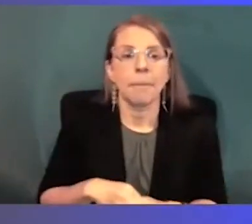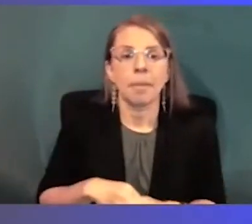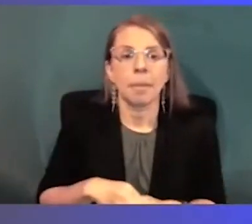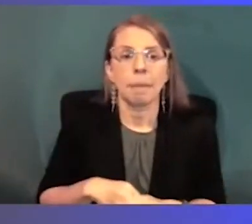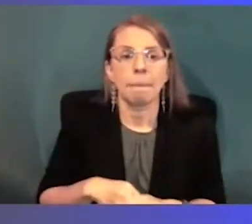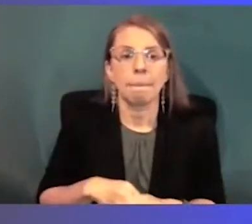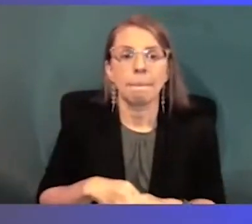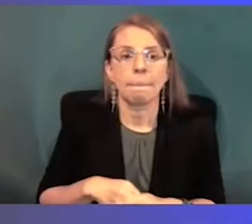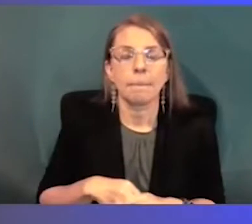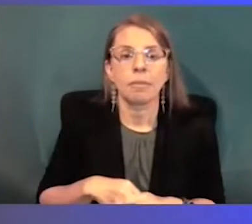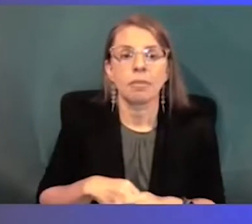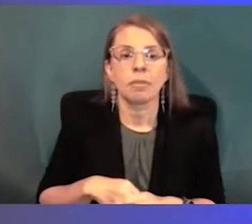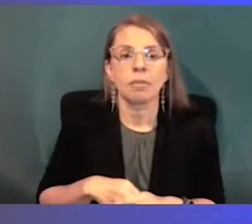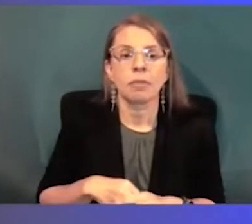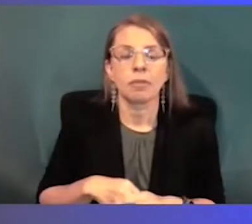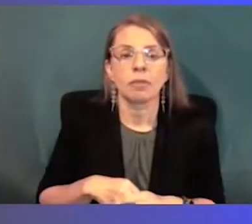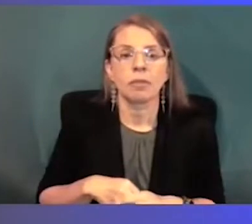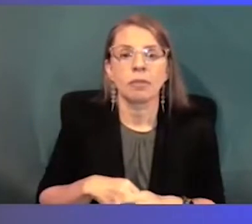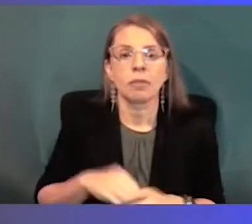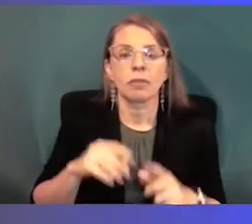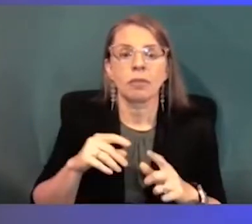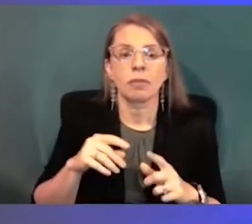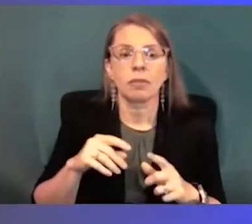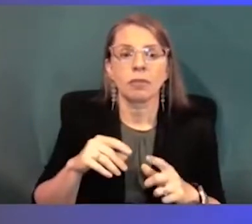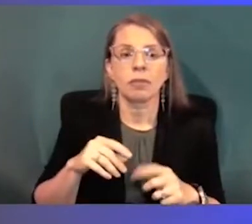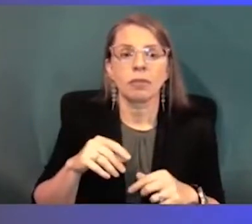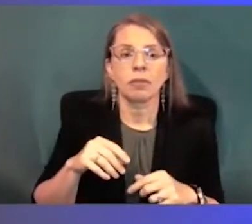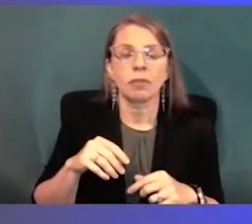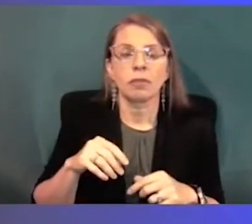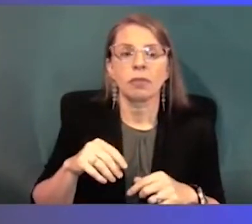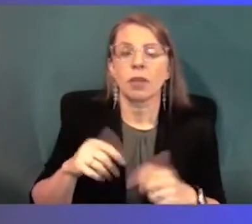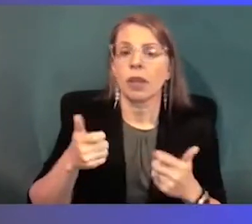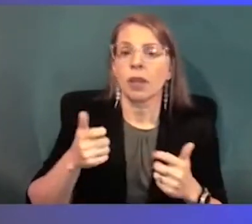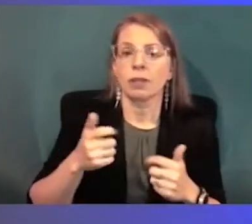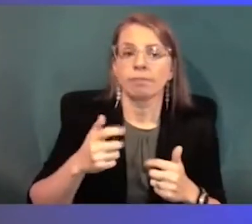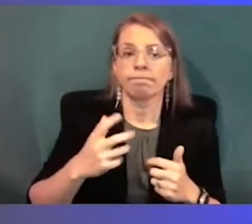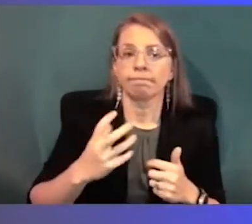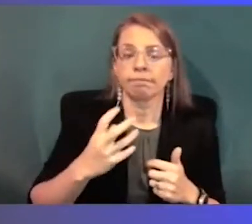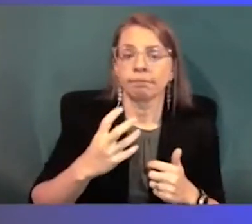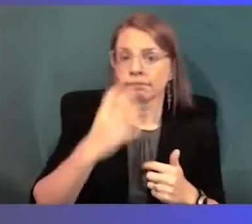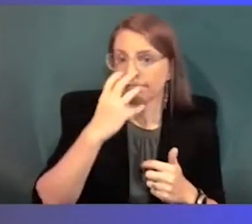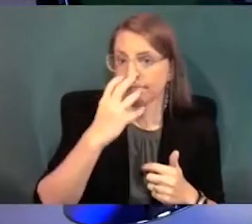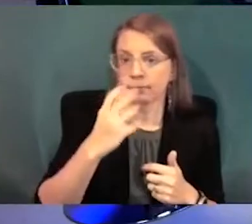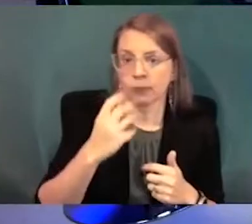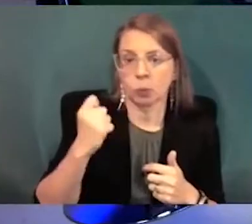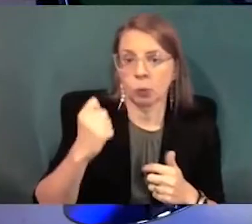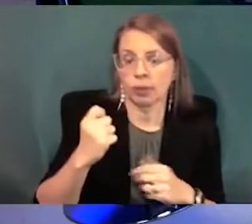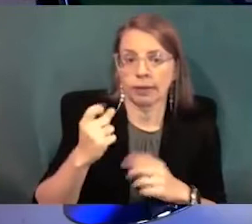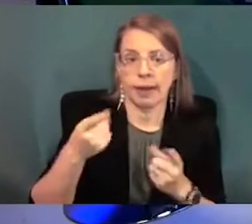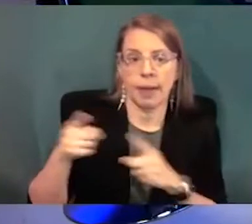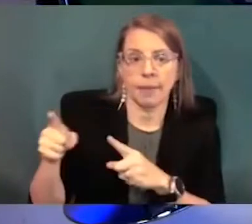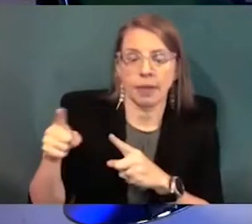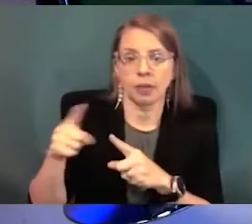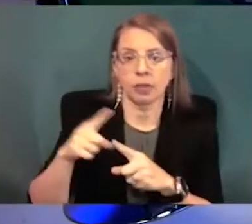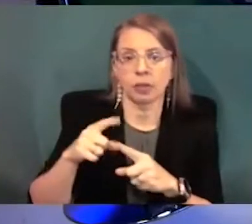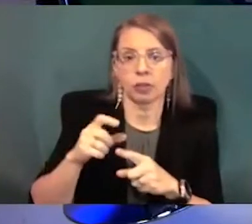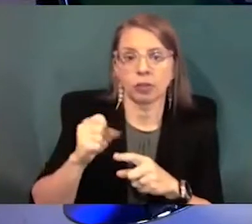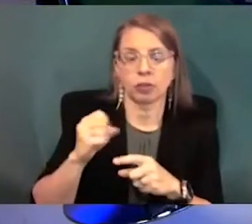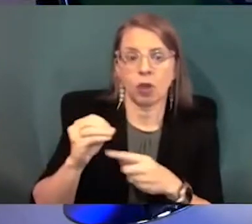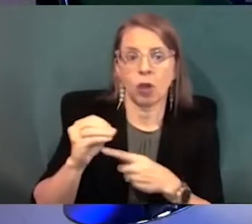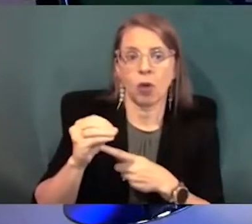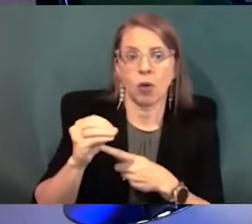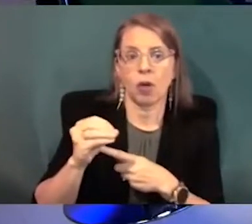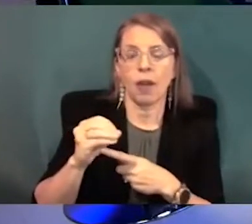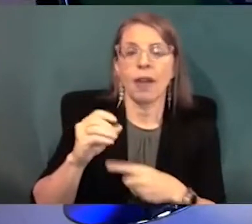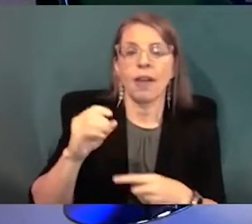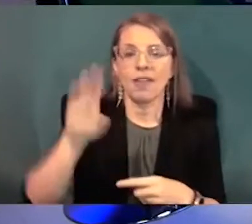the job. Putting on the SCBA, trying to breathe, it wouldn't happen. So you're both a fireman and a chaplain.